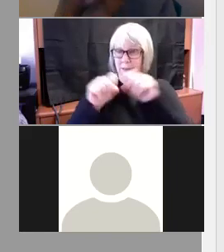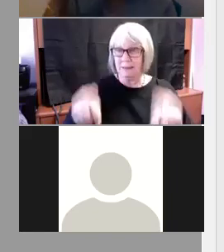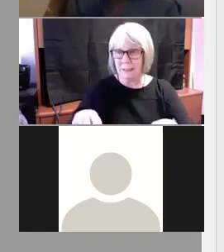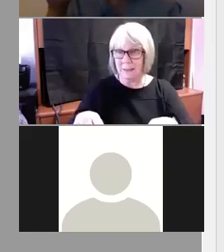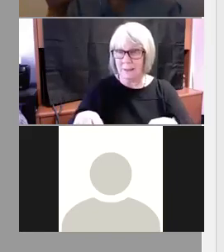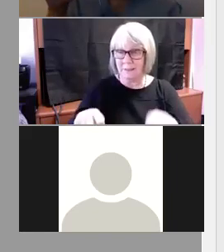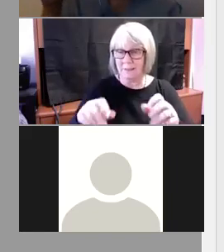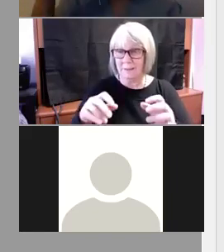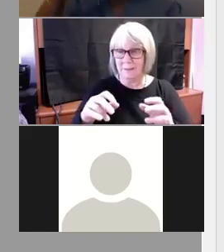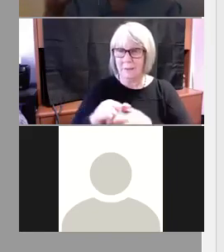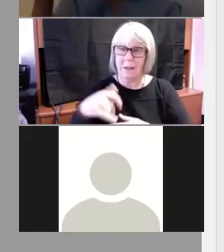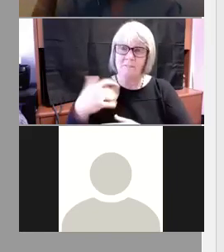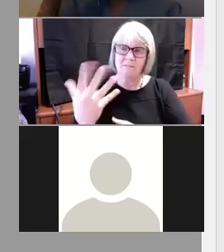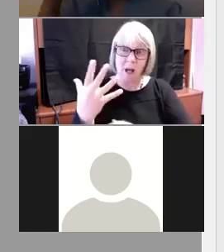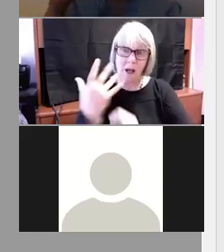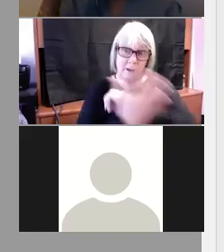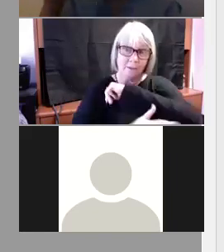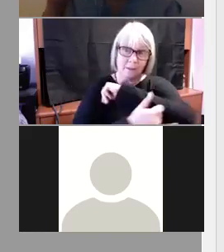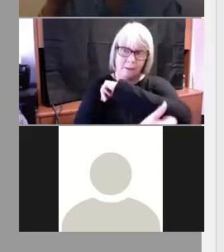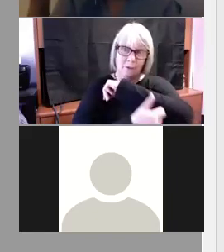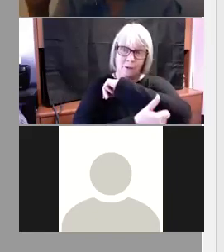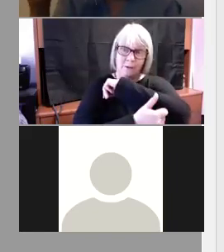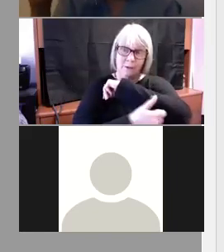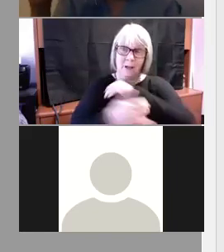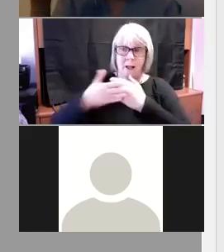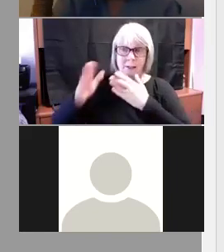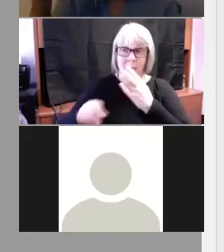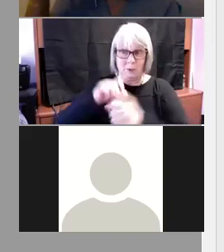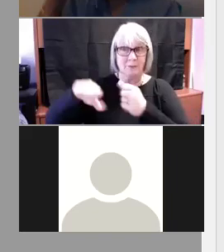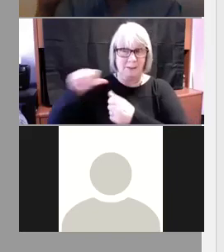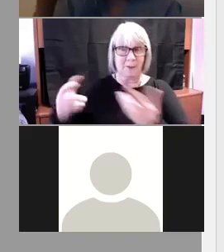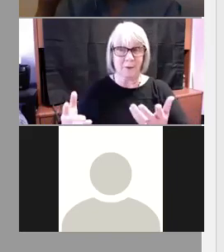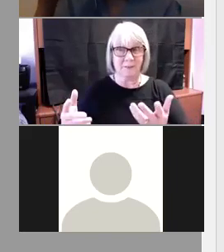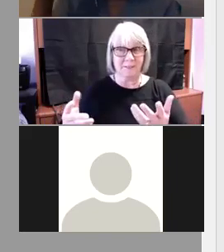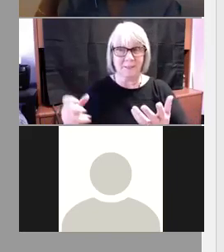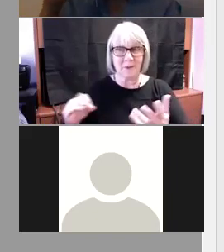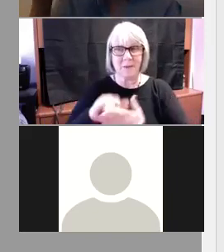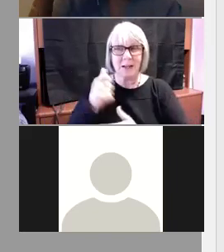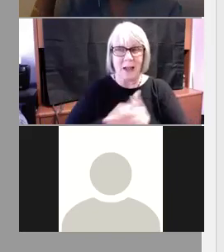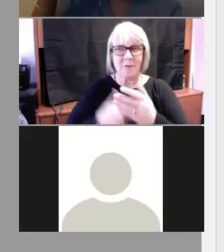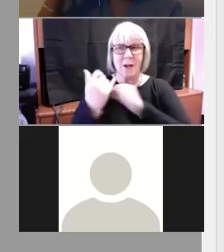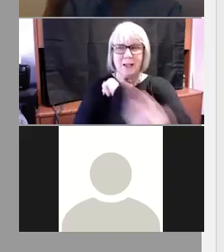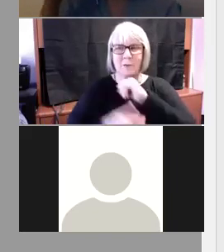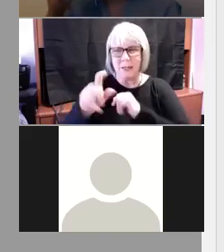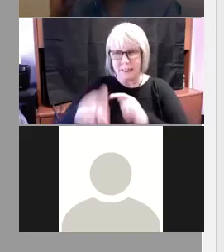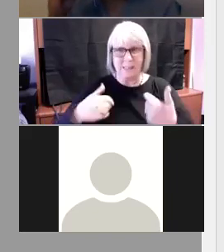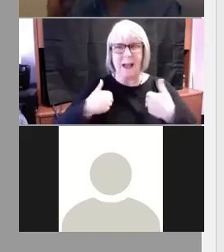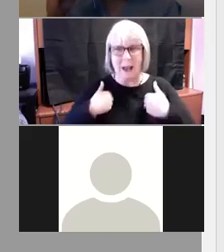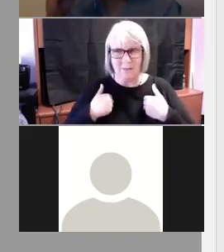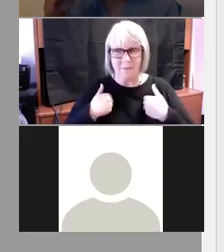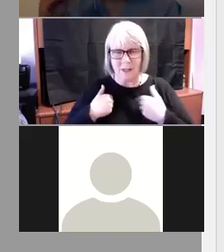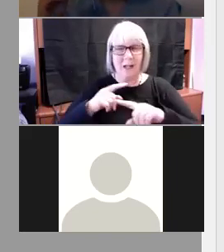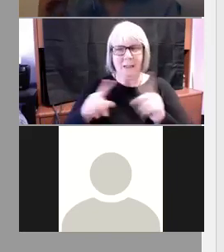where 5 countries are neighbors of each other, so that every country would need to have a different